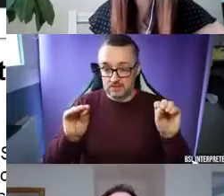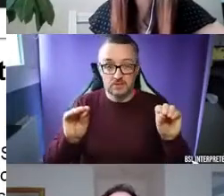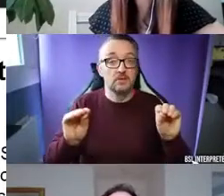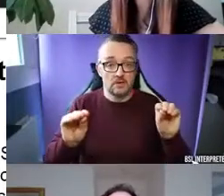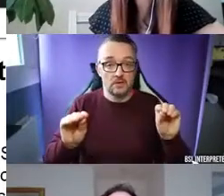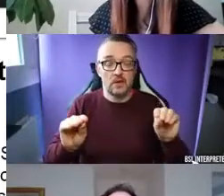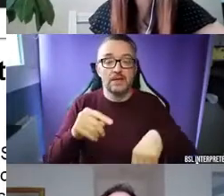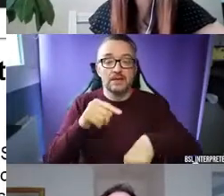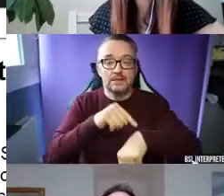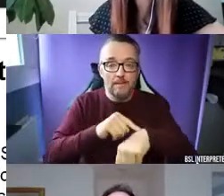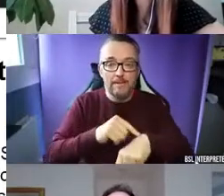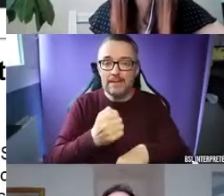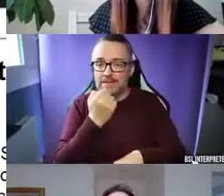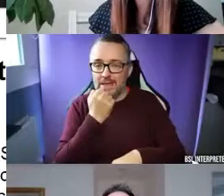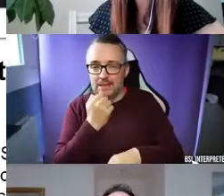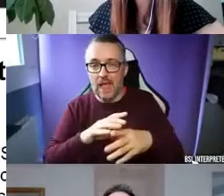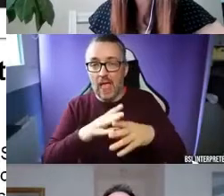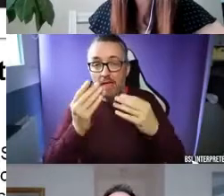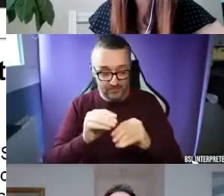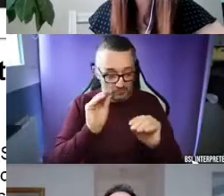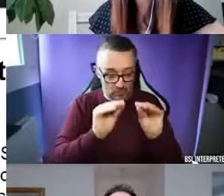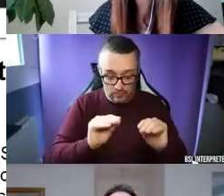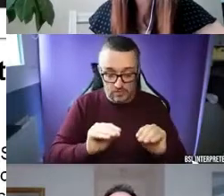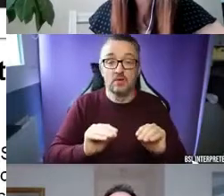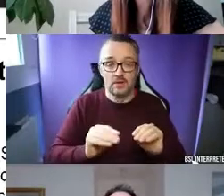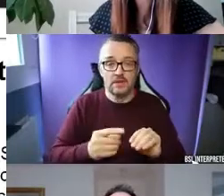and time you want to travel. So it really,